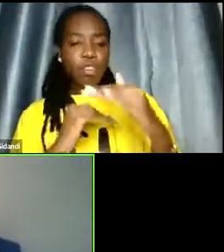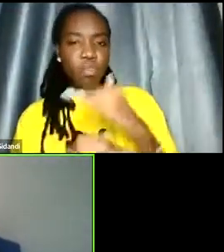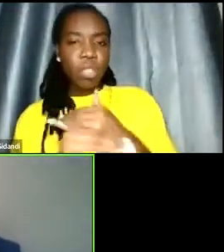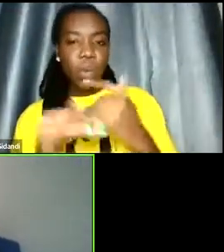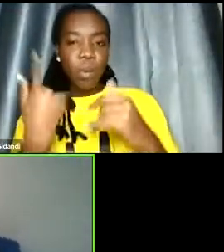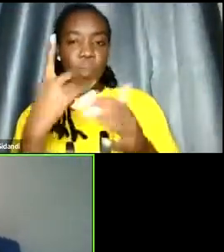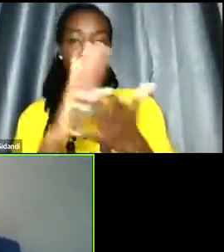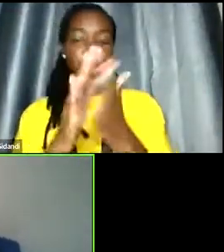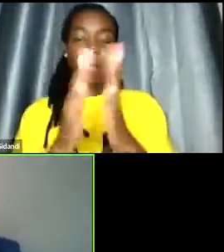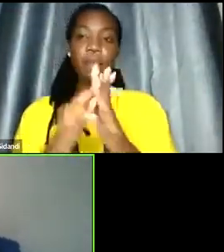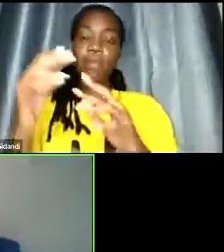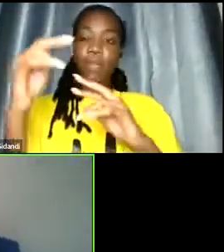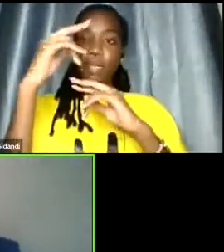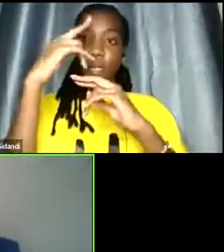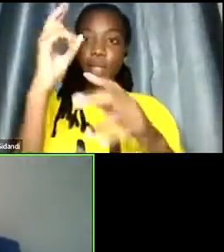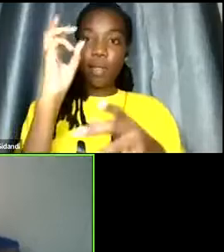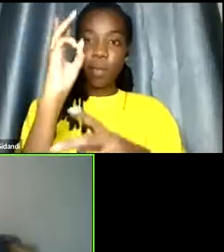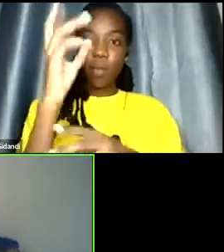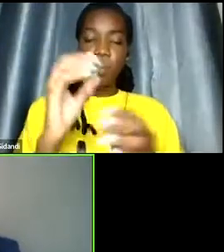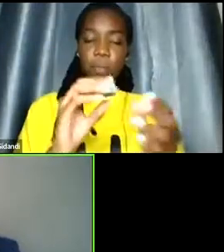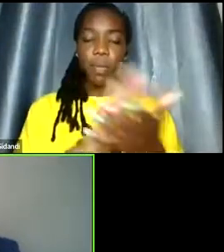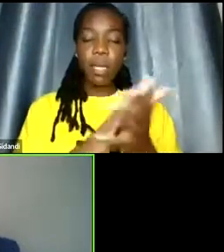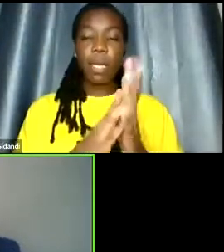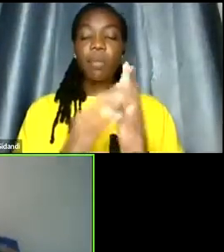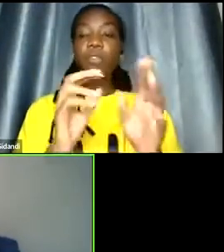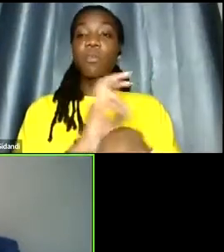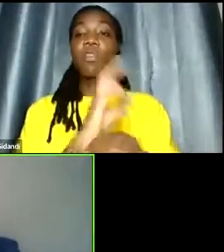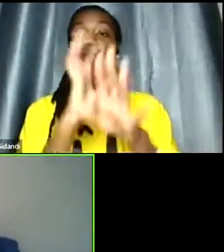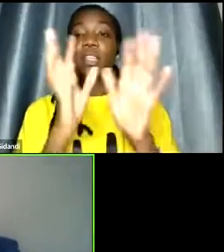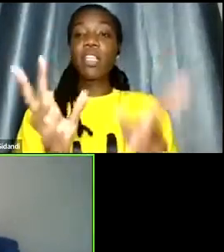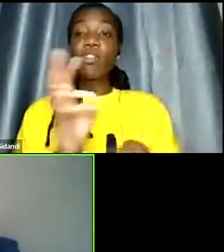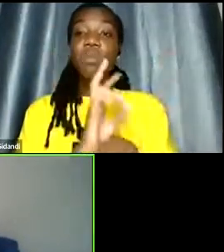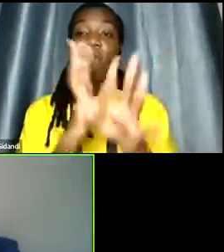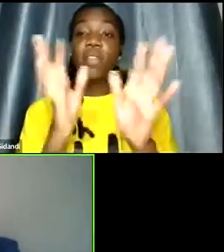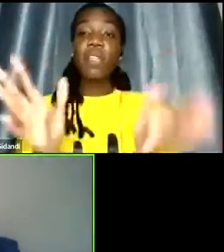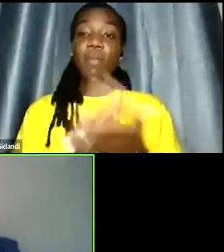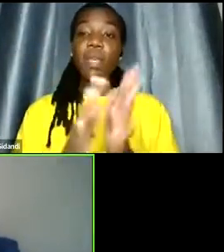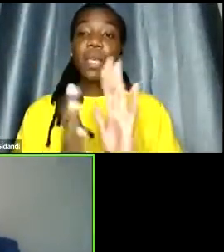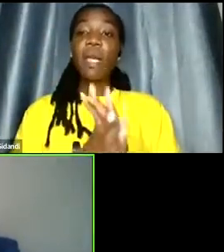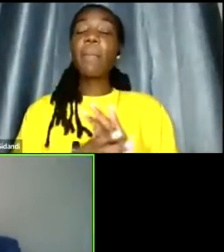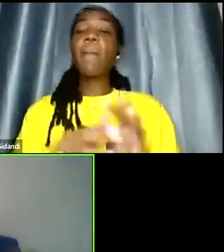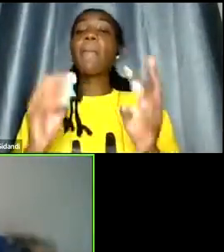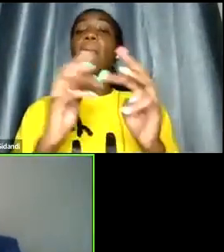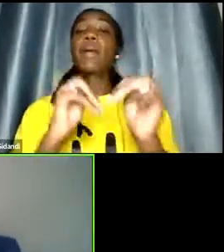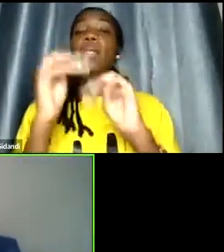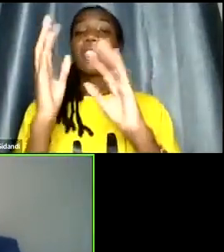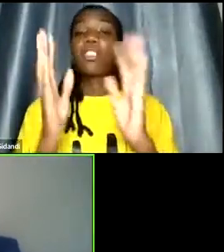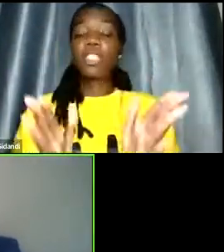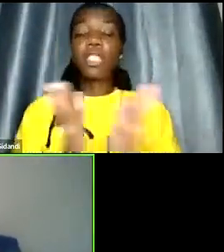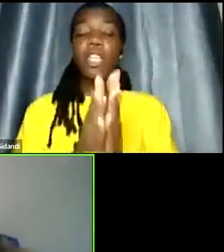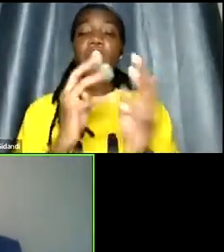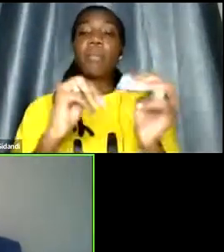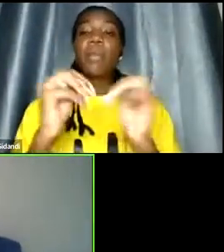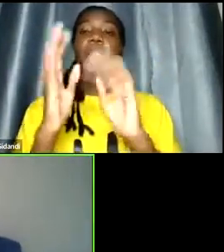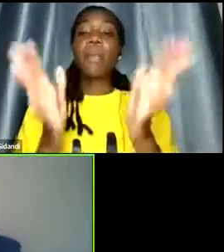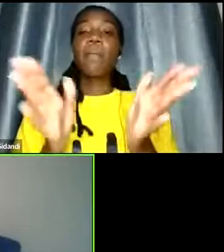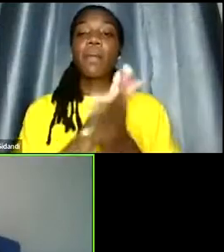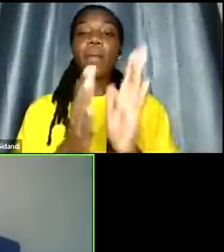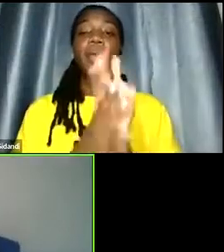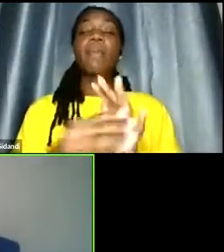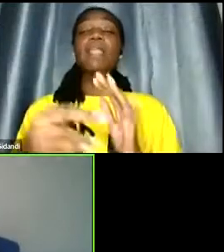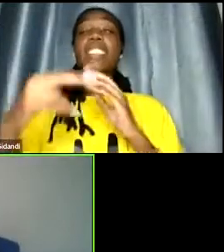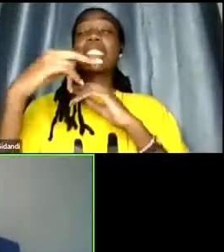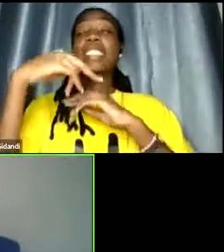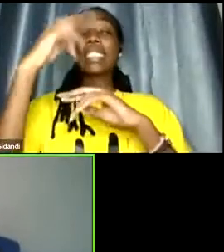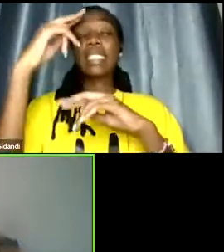team leads, the team leads who will become supervisors, the supervisors who will become entry-level managers, operational managers, or branch managers, the branch managers who will become senior managers at